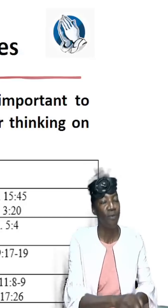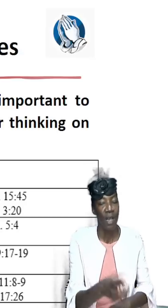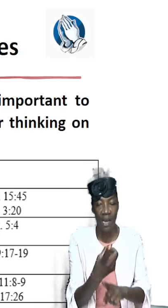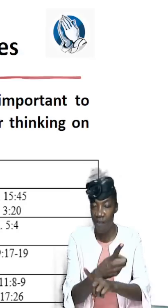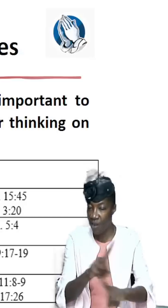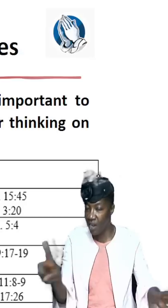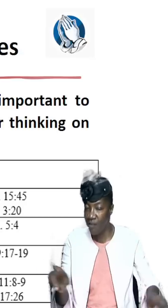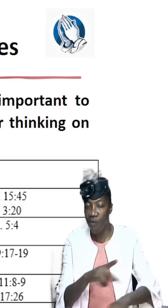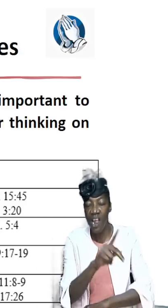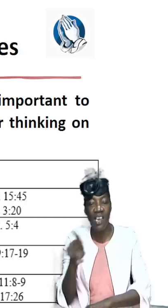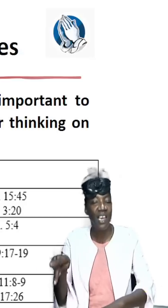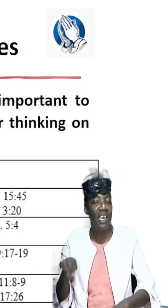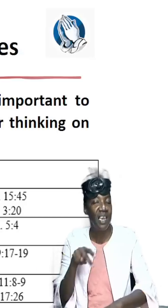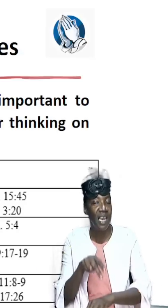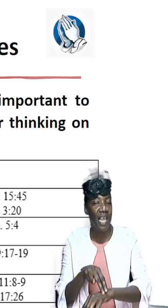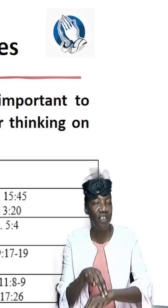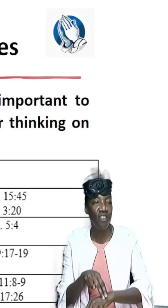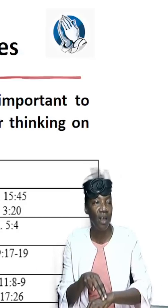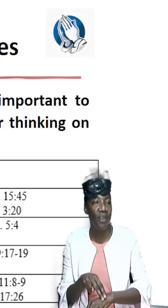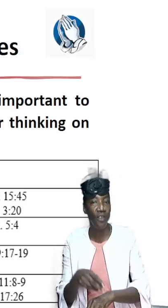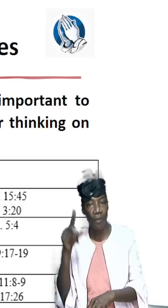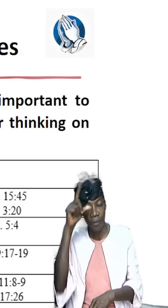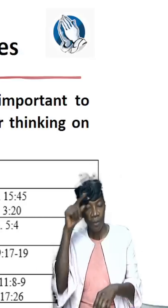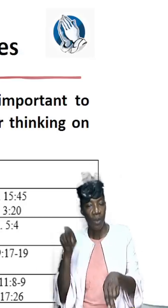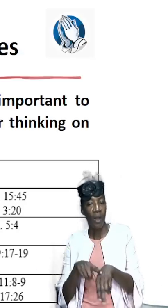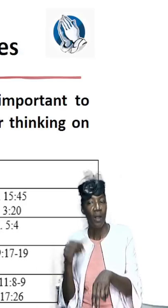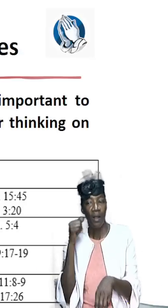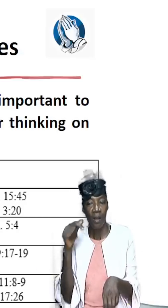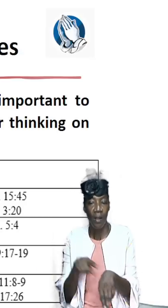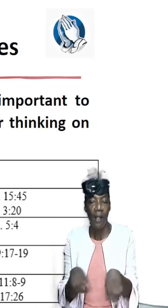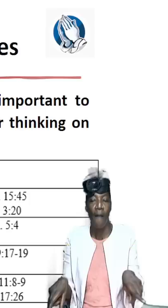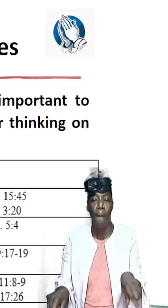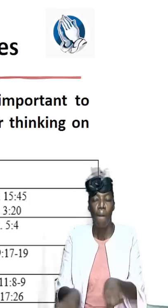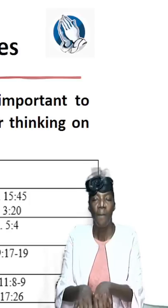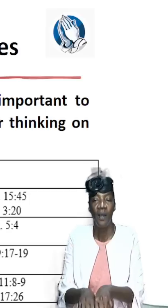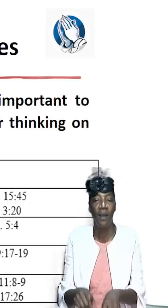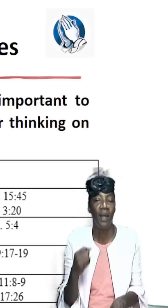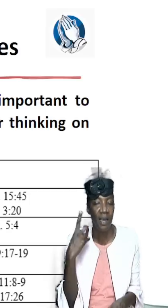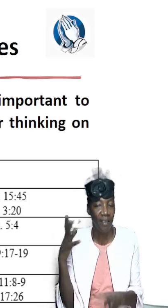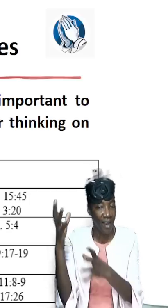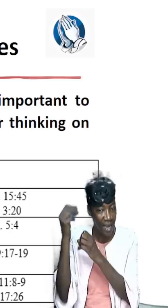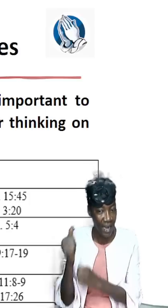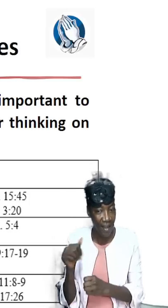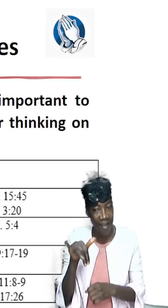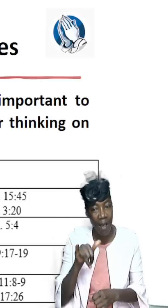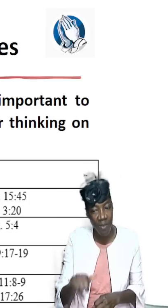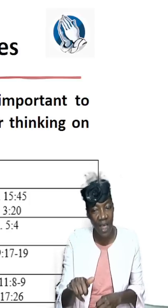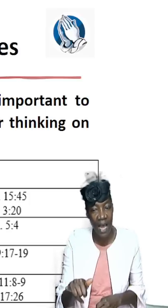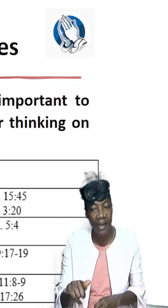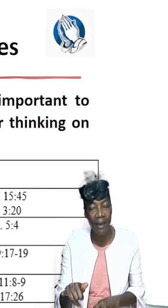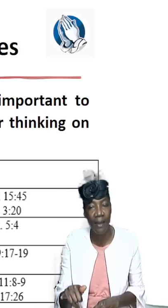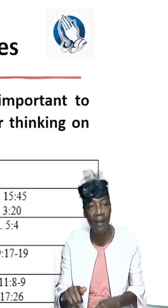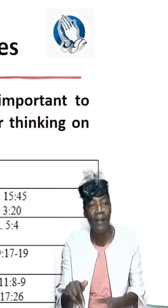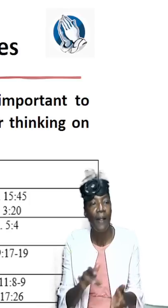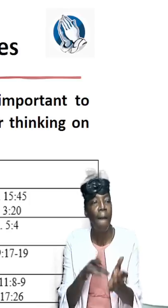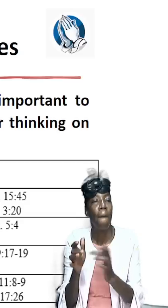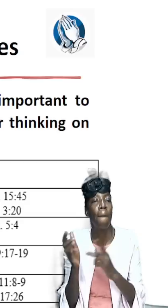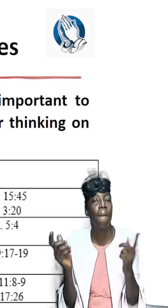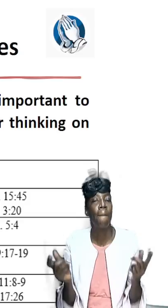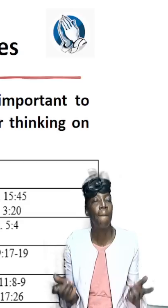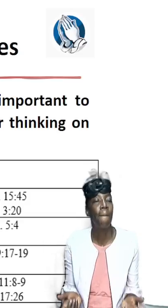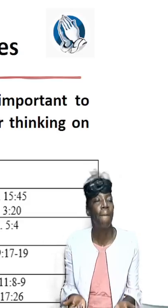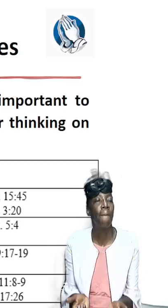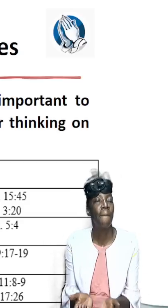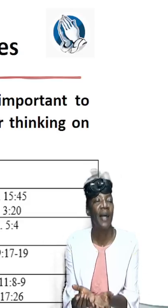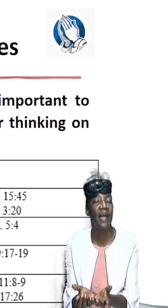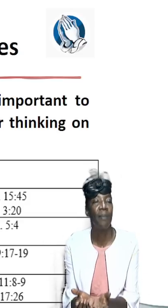different nations. Brothers and sisters, it is important that we understand and accept that, because that is Bible. Then